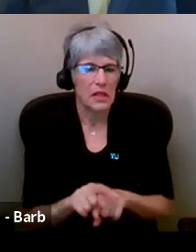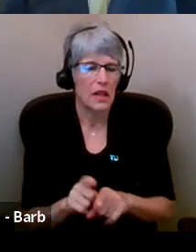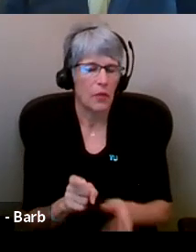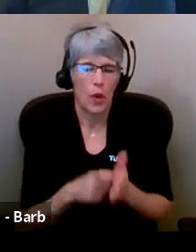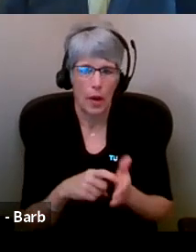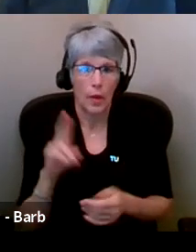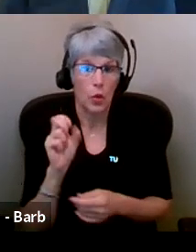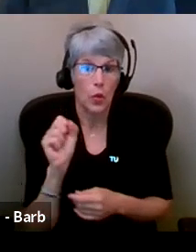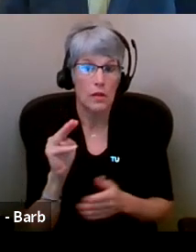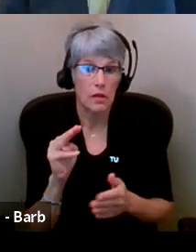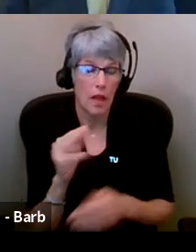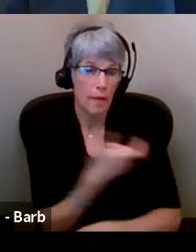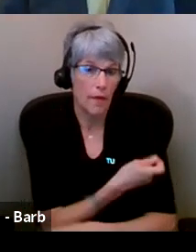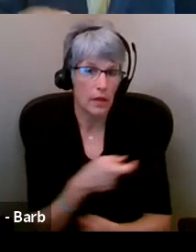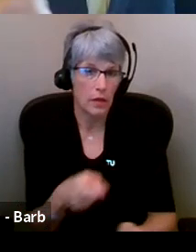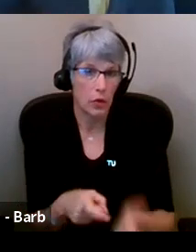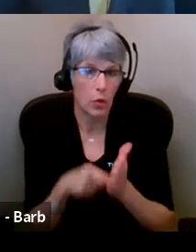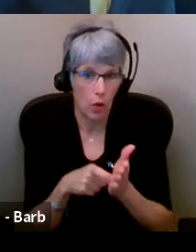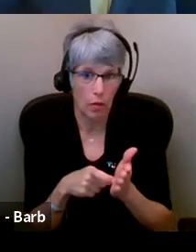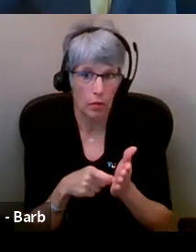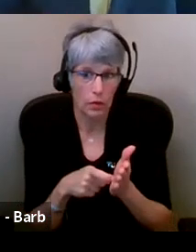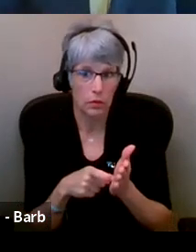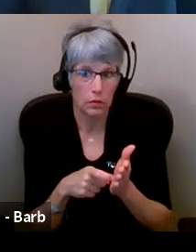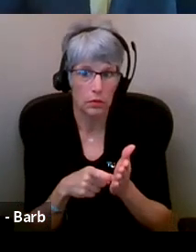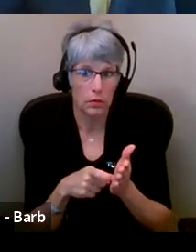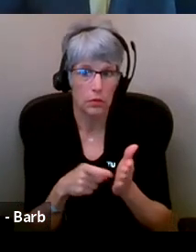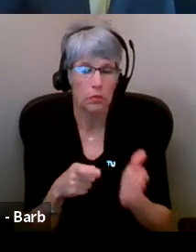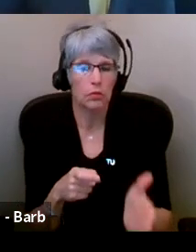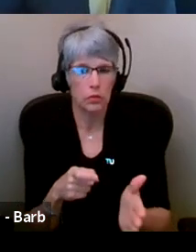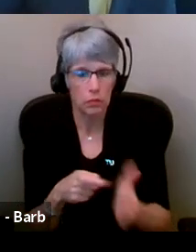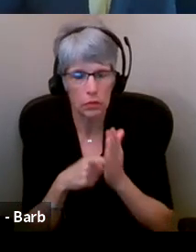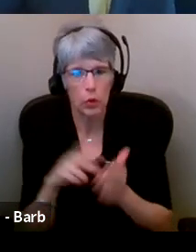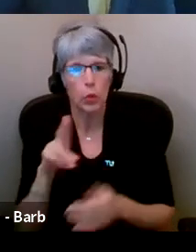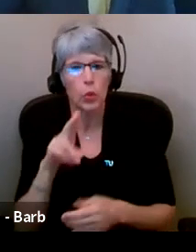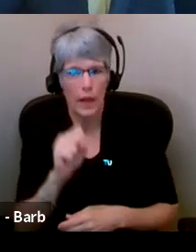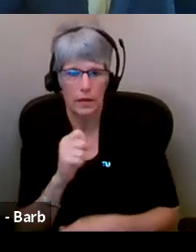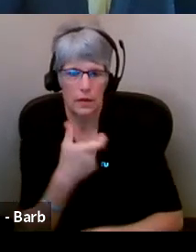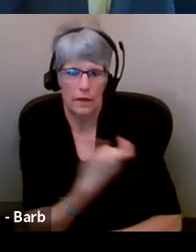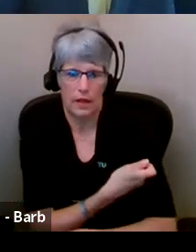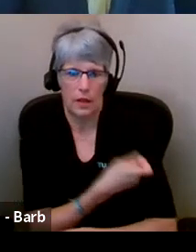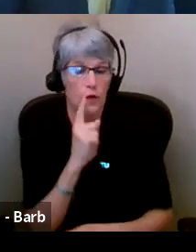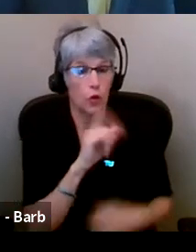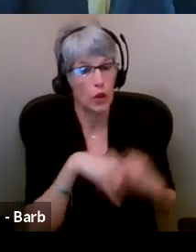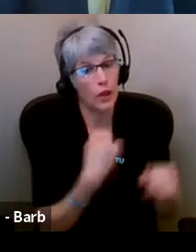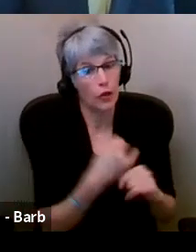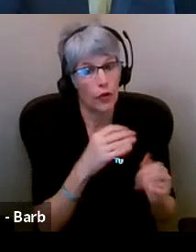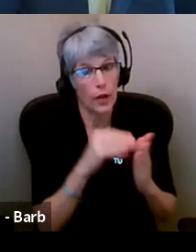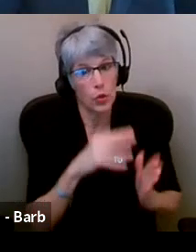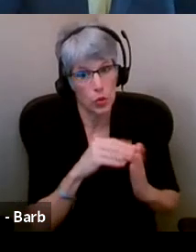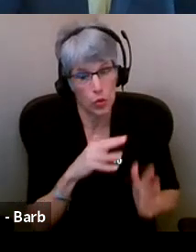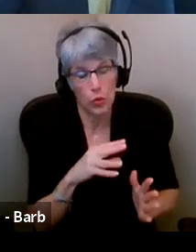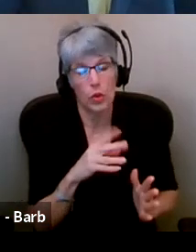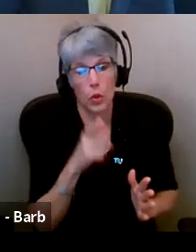a vaccine requirement does mandate U.S. Vaccinations. So for our international students who